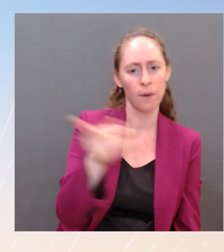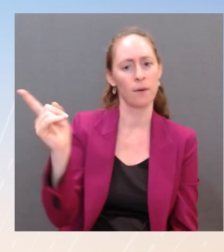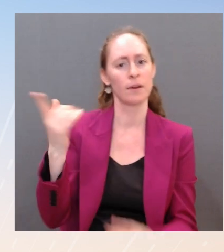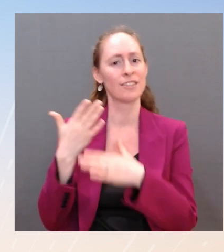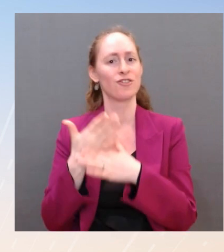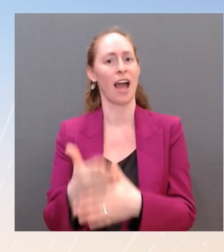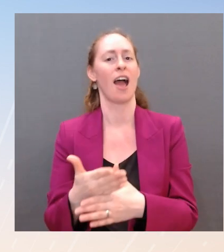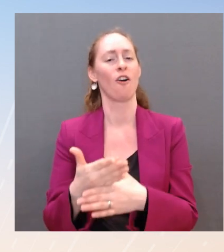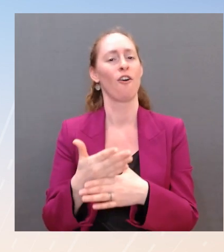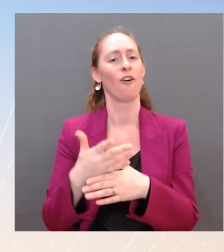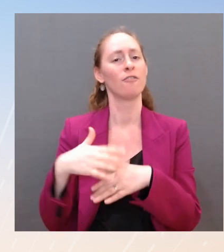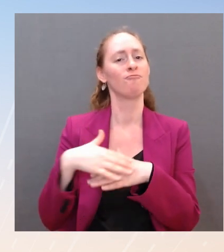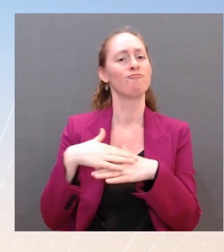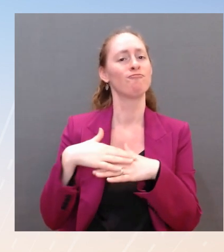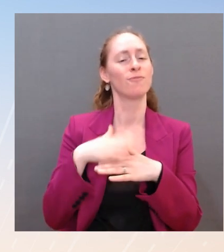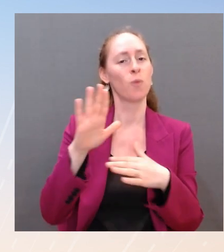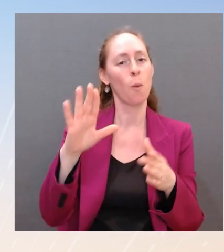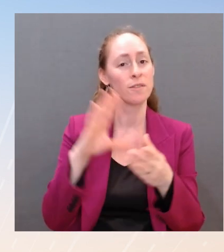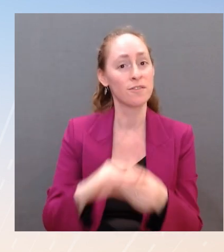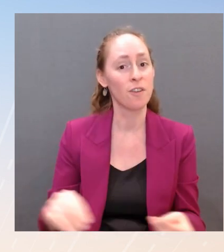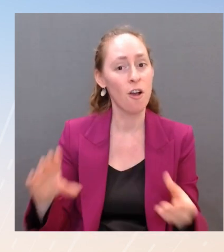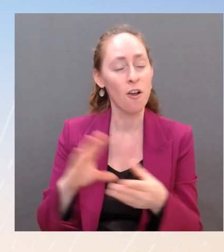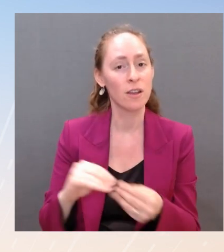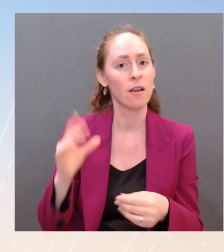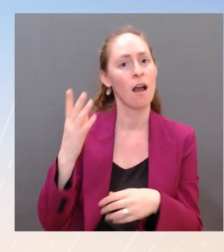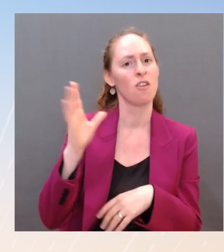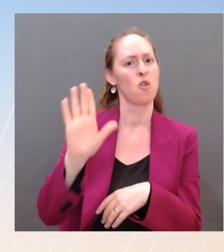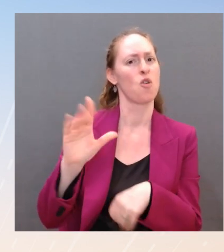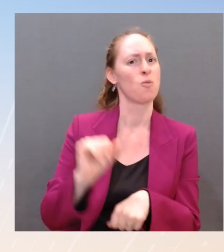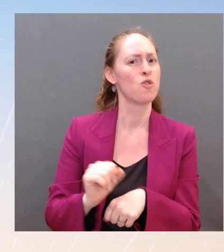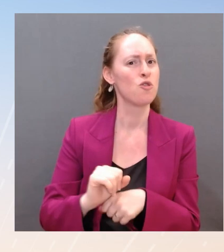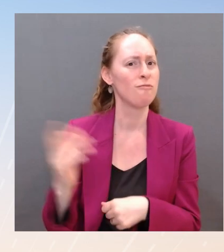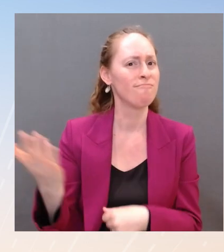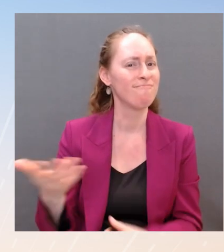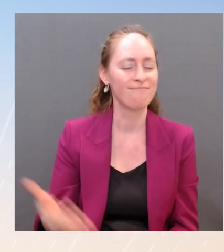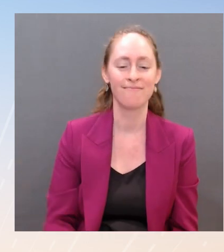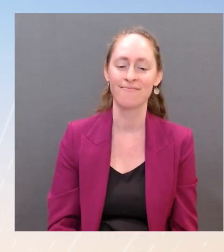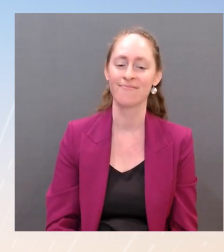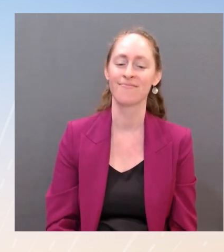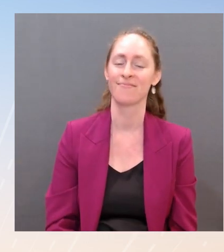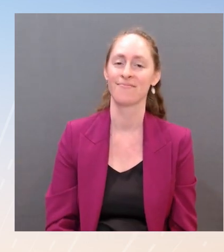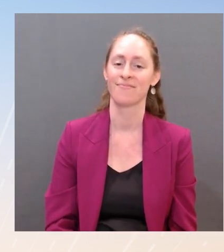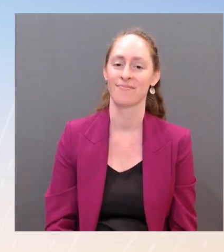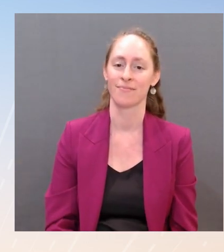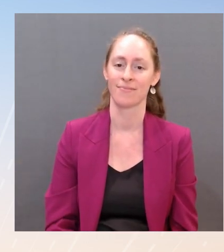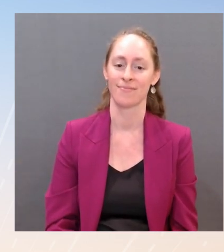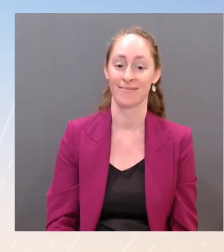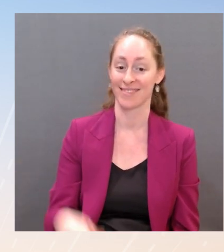this afternoon. Juan, do you want to get us started? Yes, thank you, Selena.